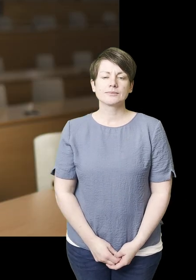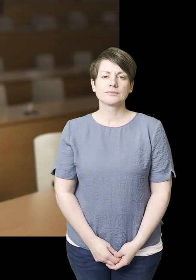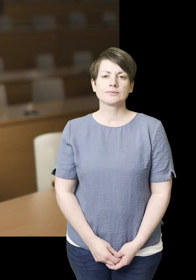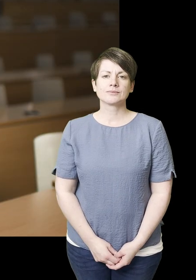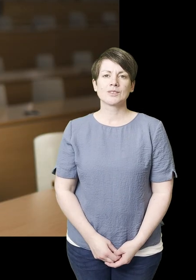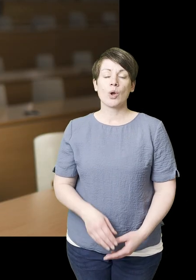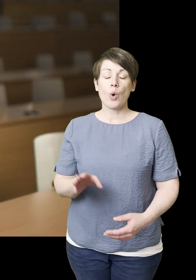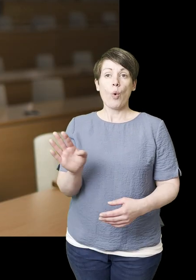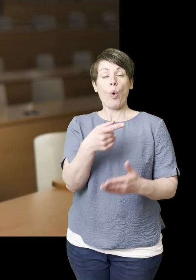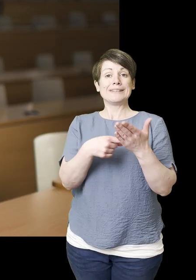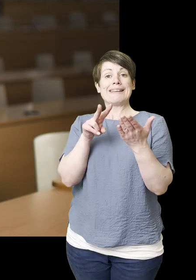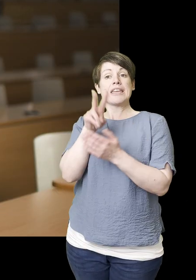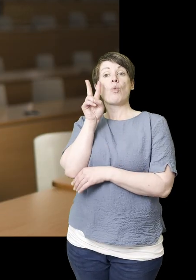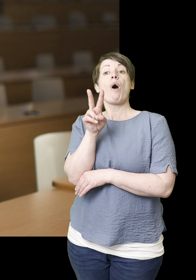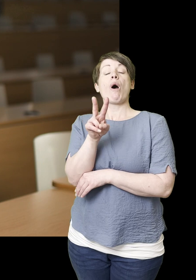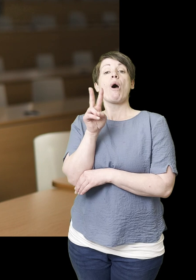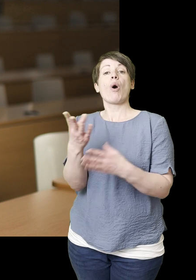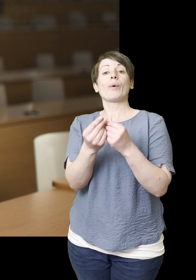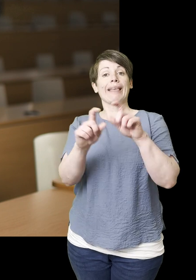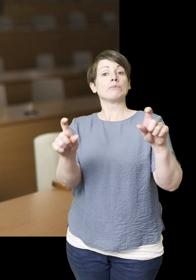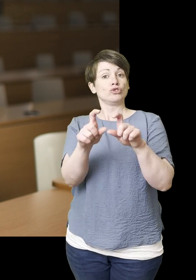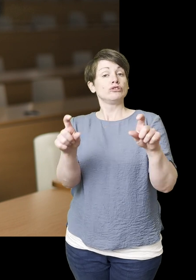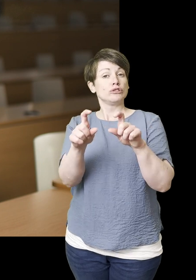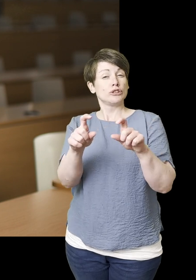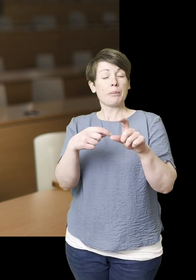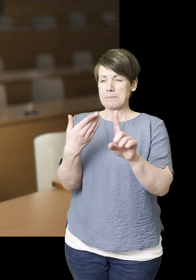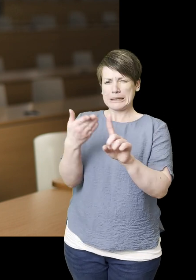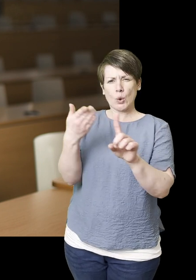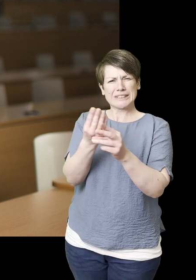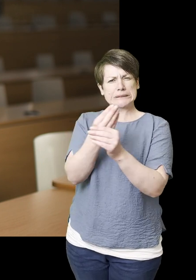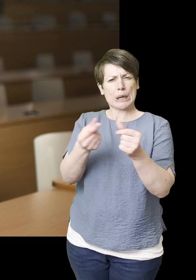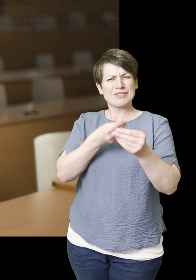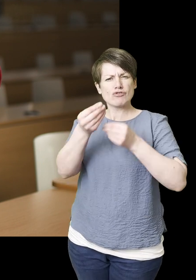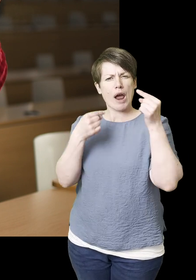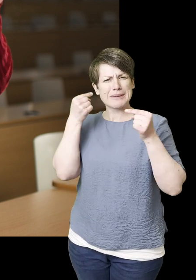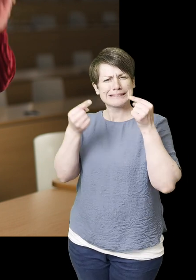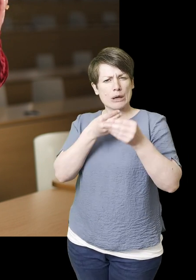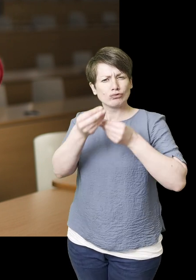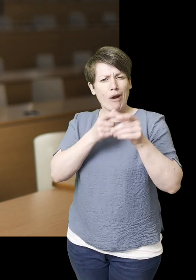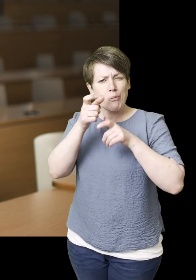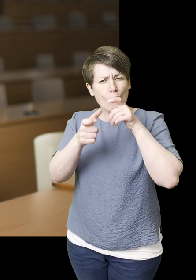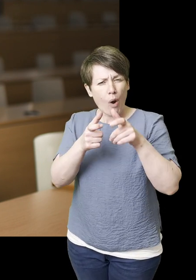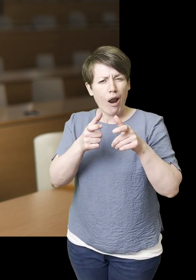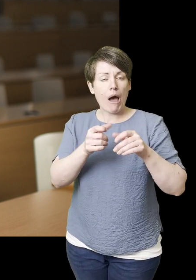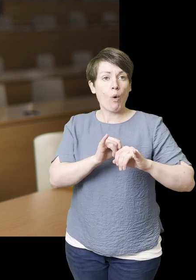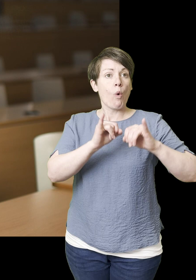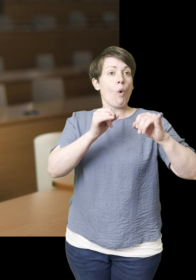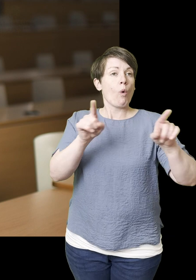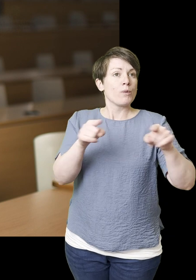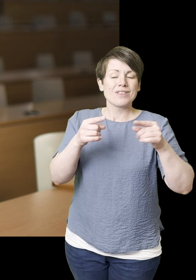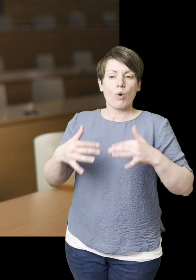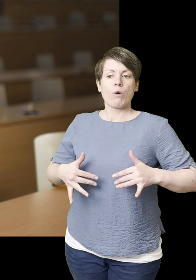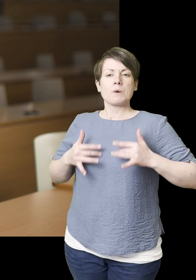I watch absolutely everything with the captions on, and I've been noticing that certain captions that describe sound, such as ominous music, suspenseful